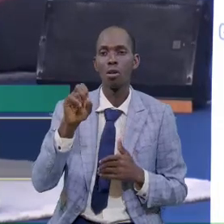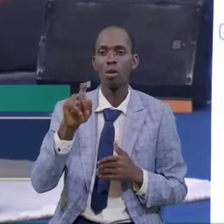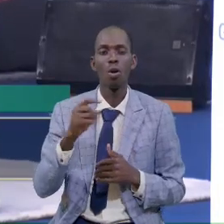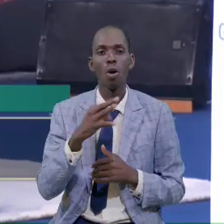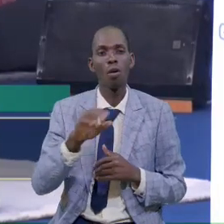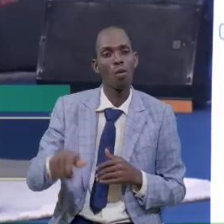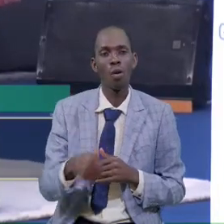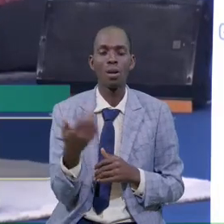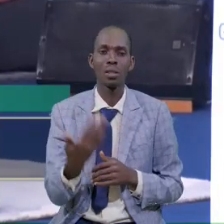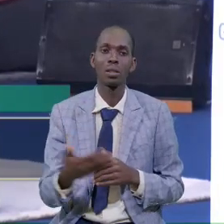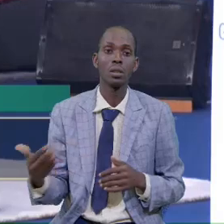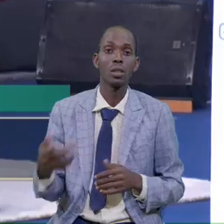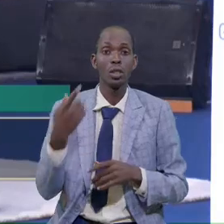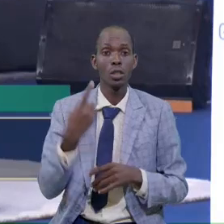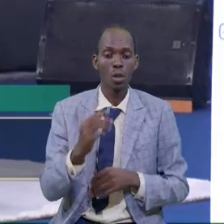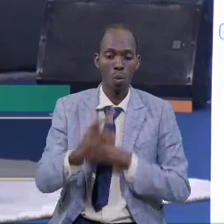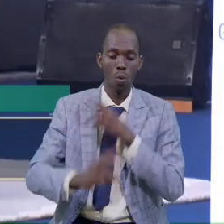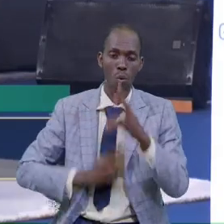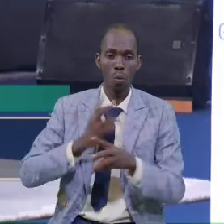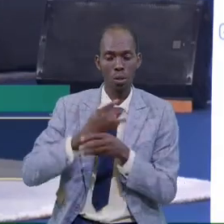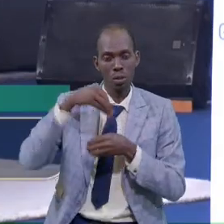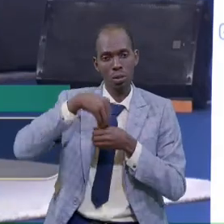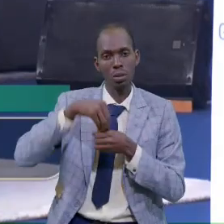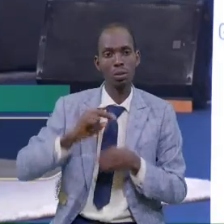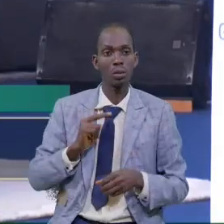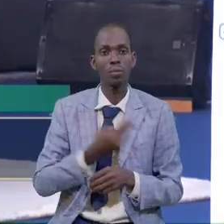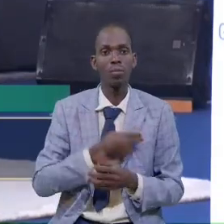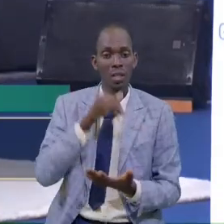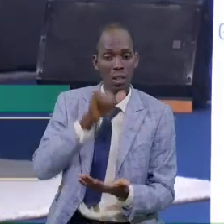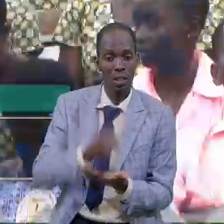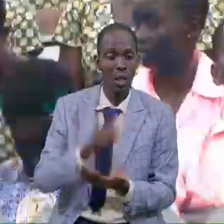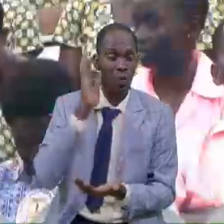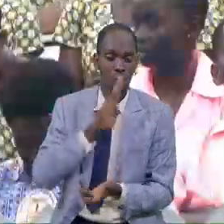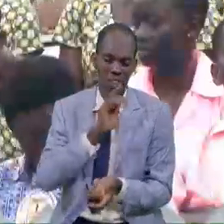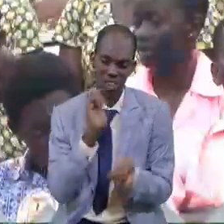world within us. That will be changed today in Jesus' name.